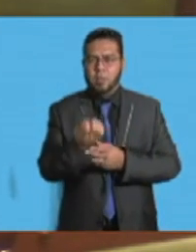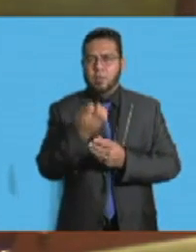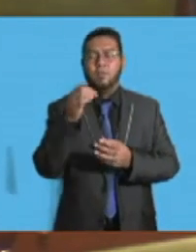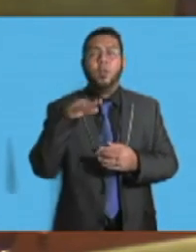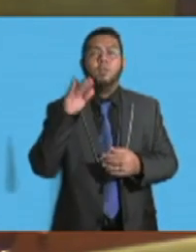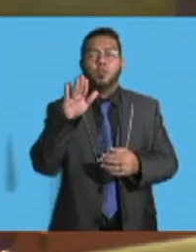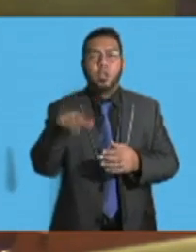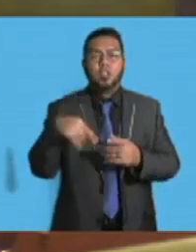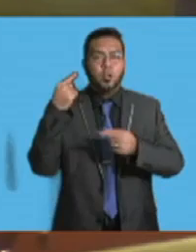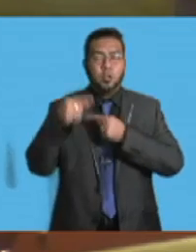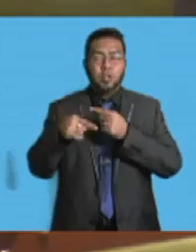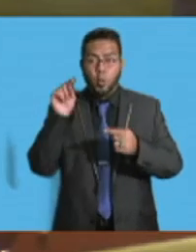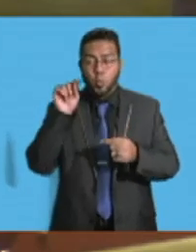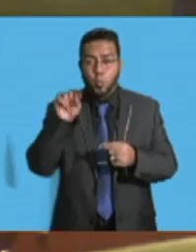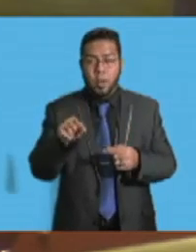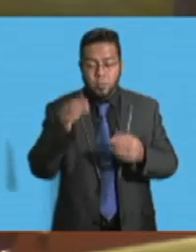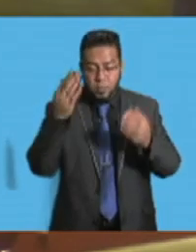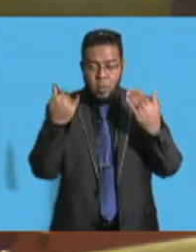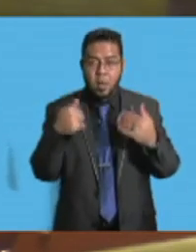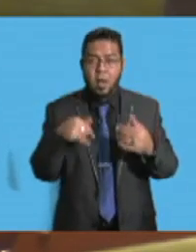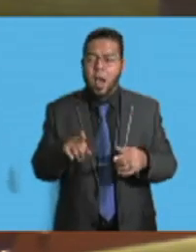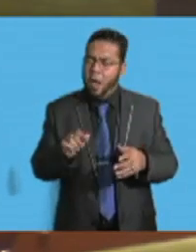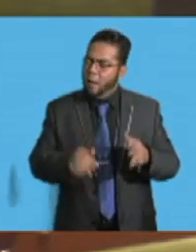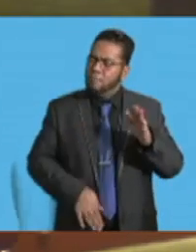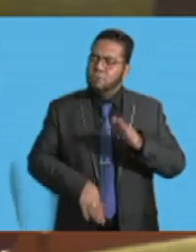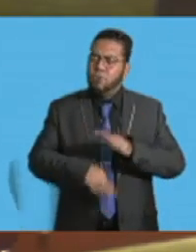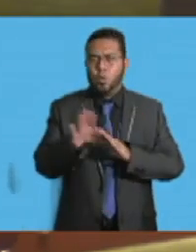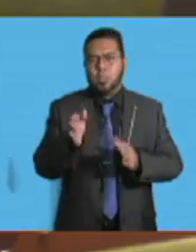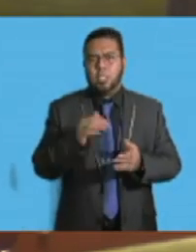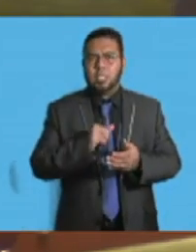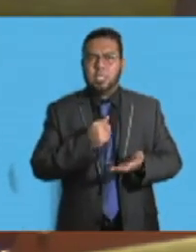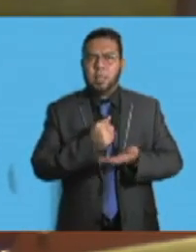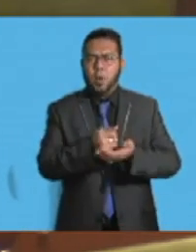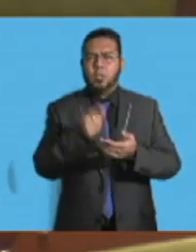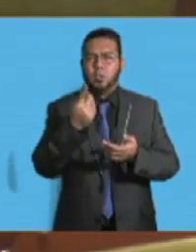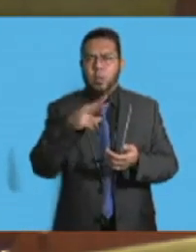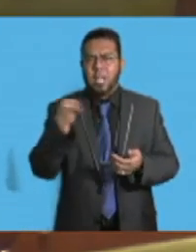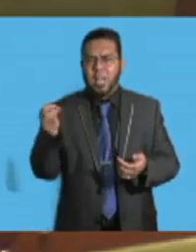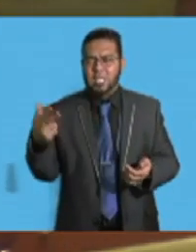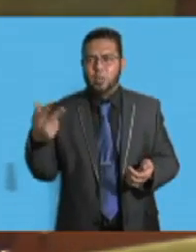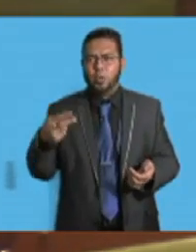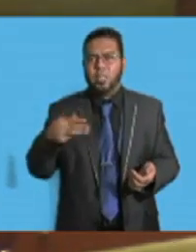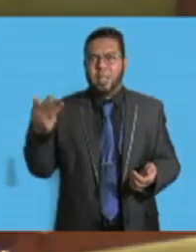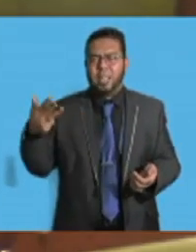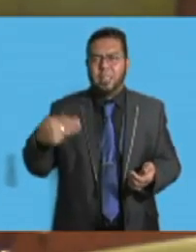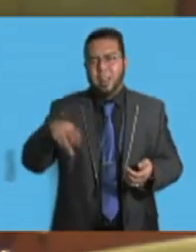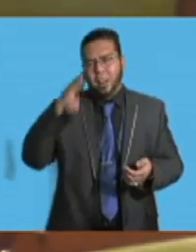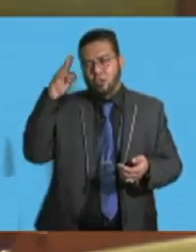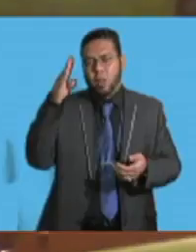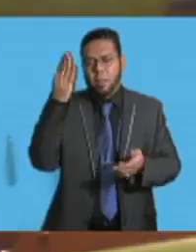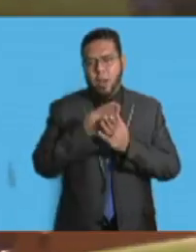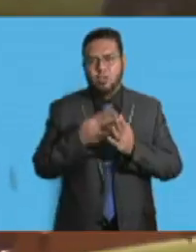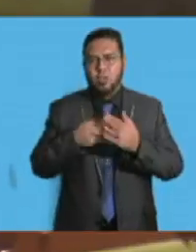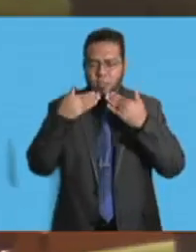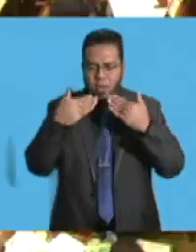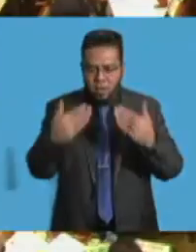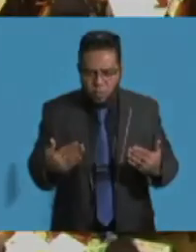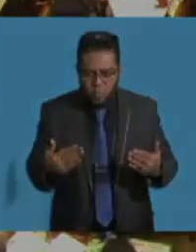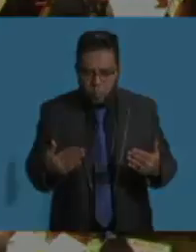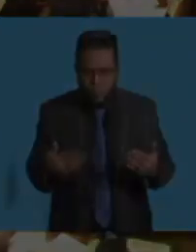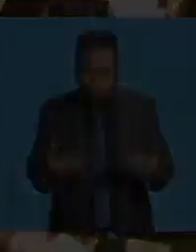generation. Madam Speaker, I extend my full support for the 2018-2019 national budget. Thank you.